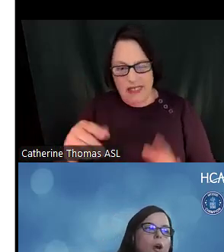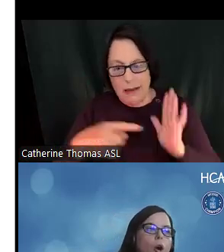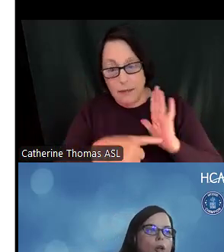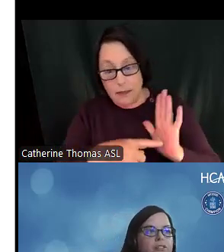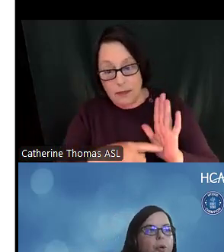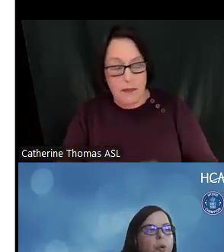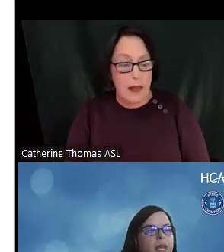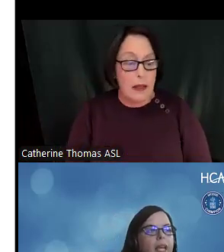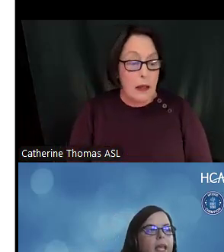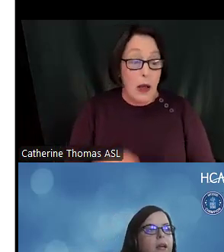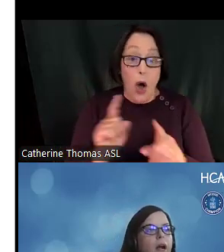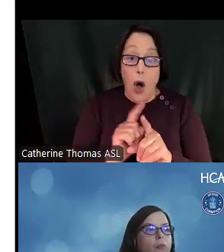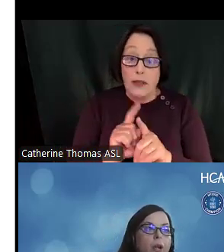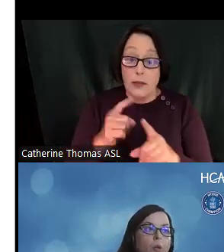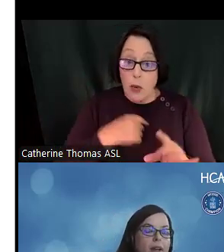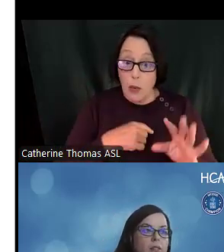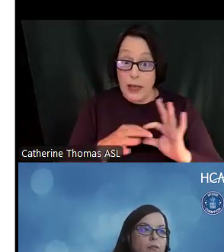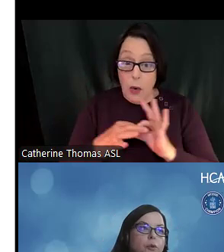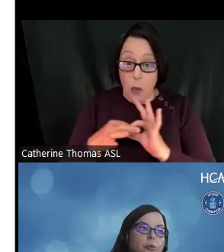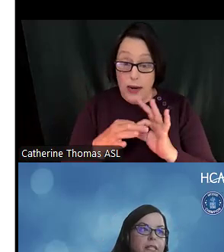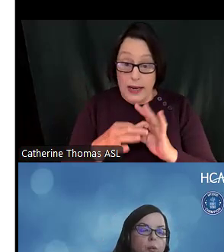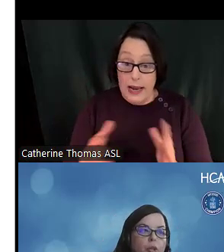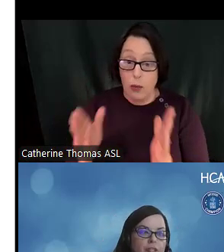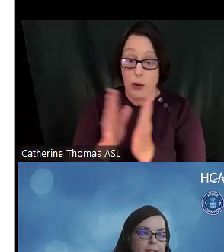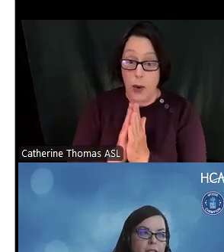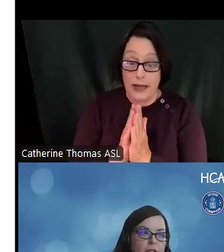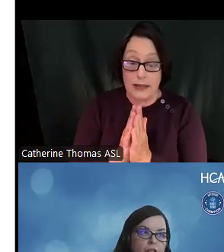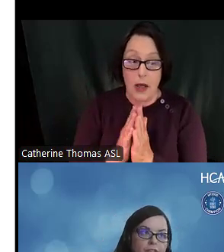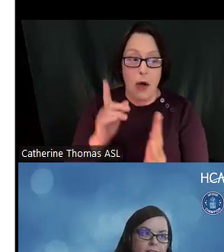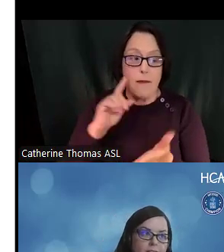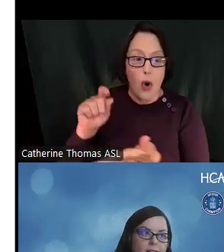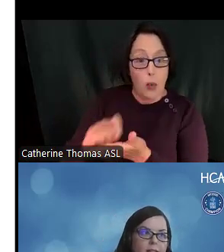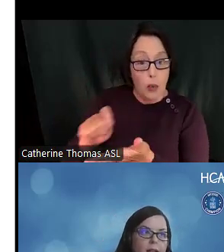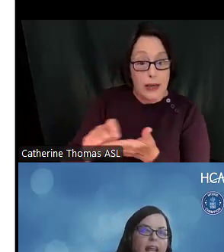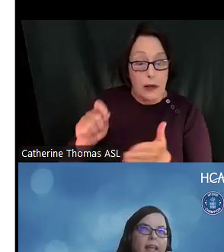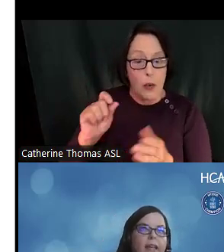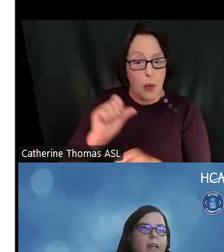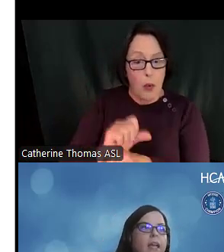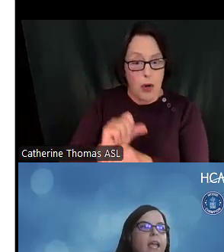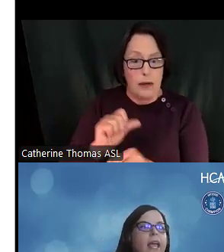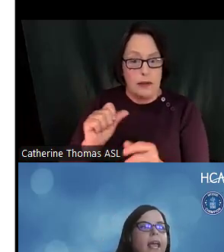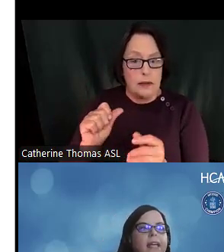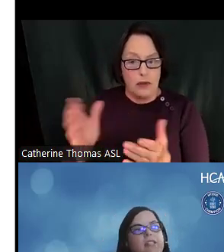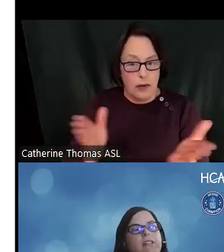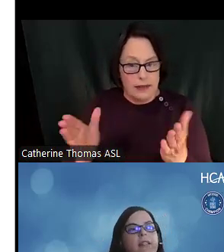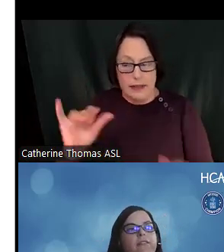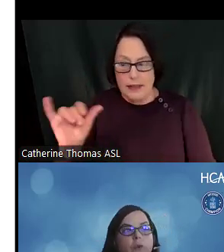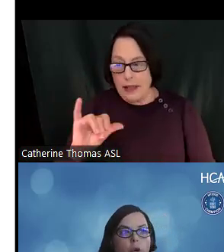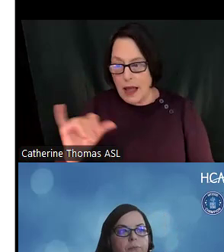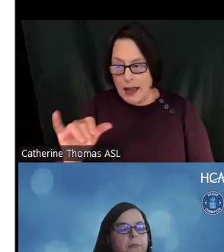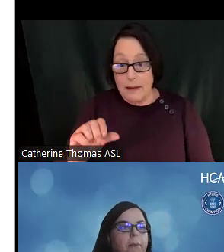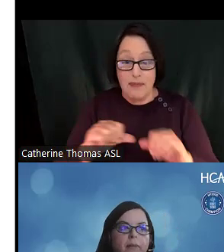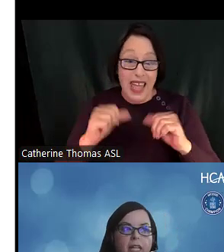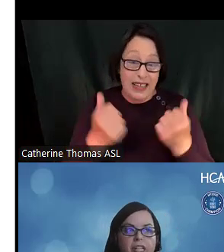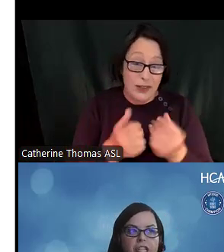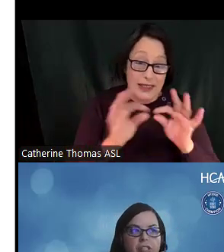We also coordinate requests for written word translation services like agency